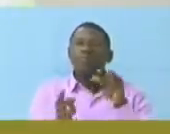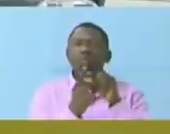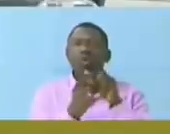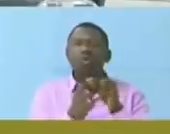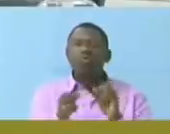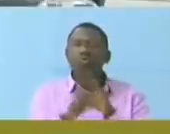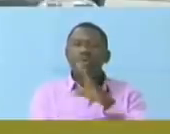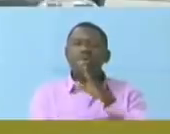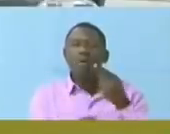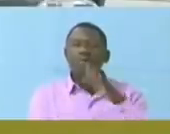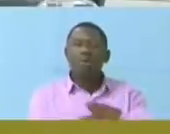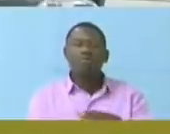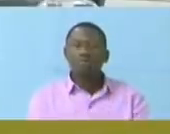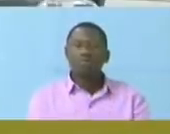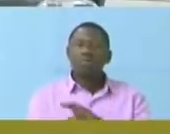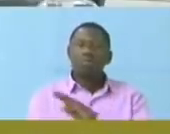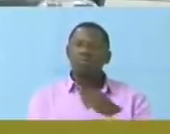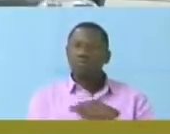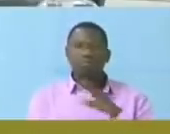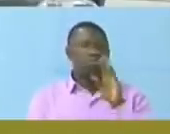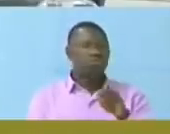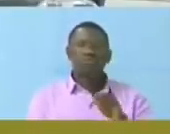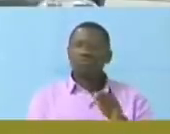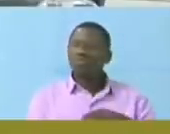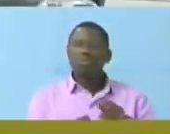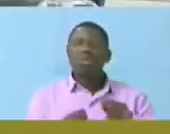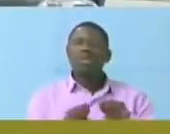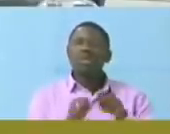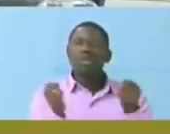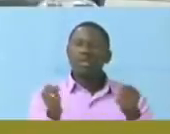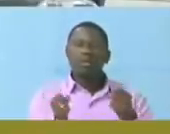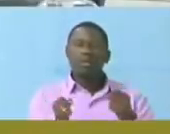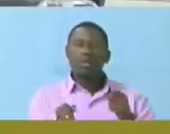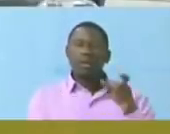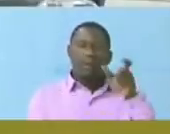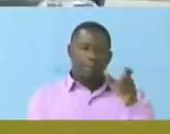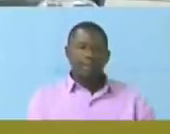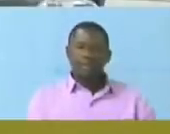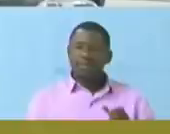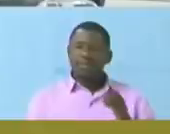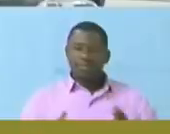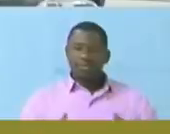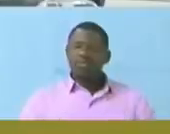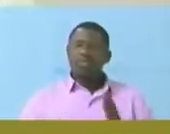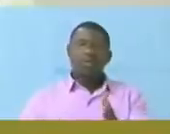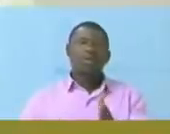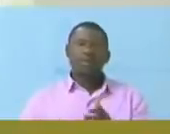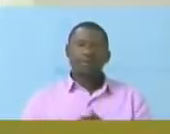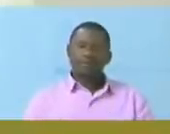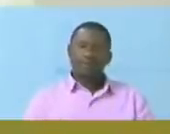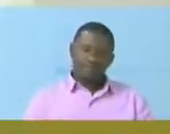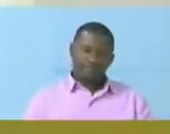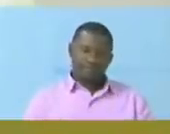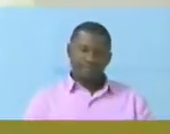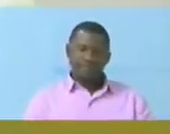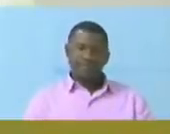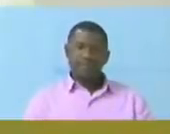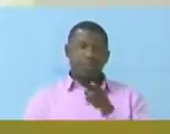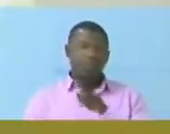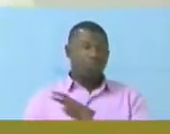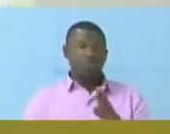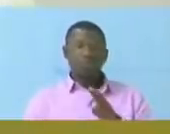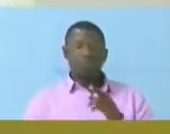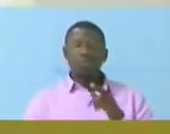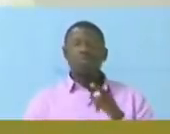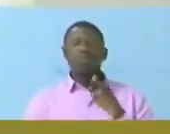ke muta ke la nyandol ta ka tinya nyin kamala ko mo kin wala nafaka. That's right. Muto yati. And you should not have done